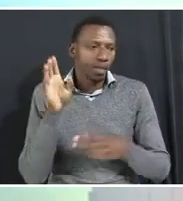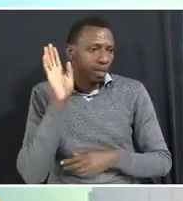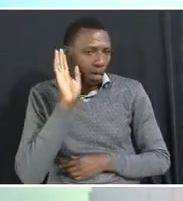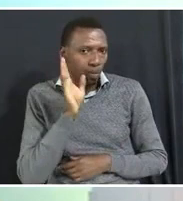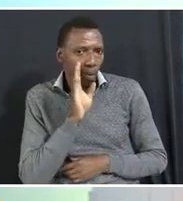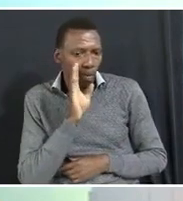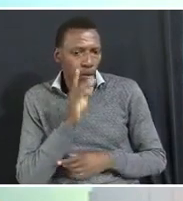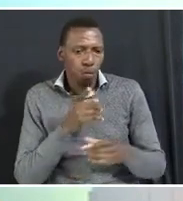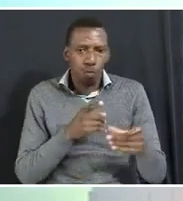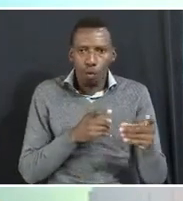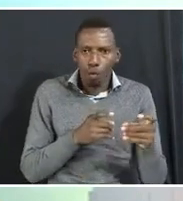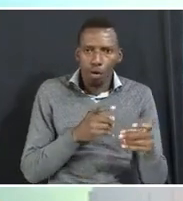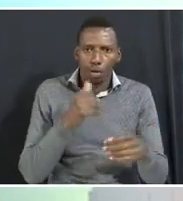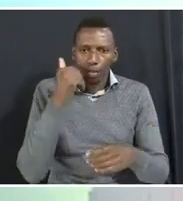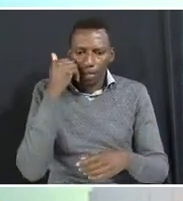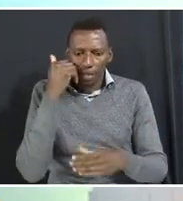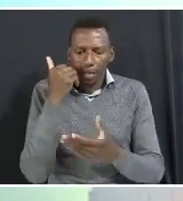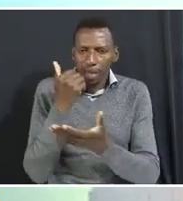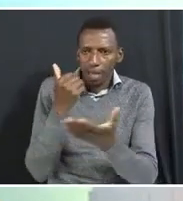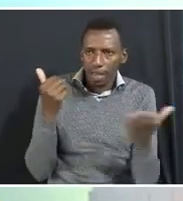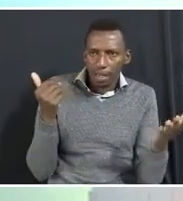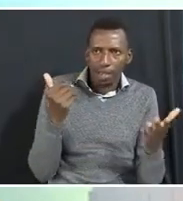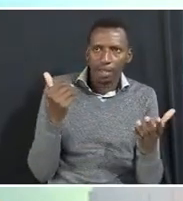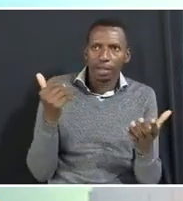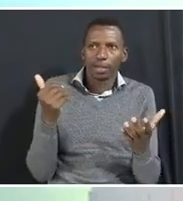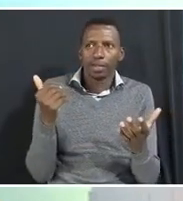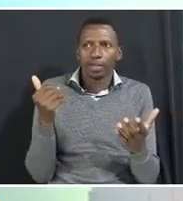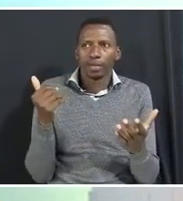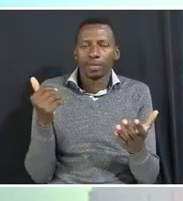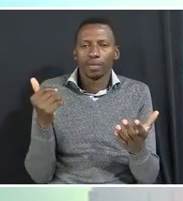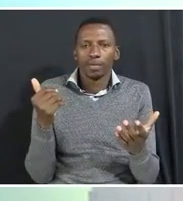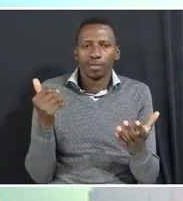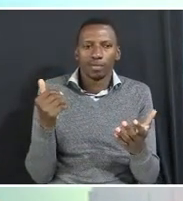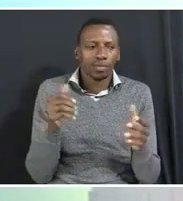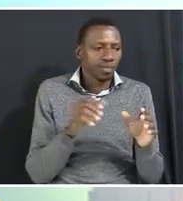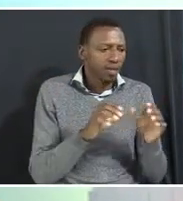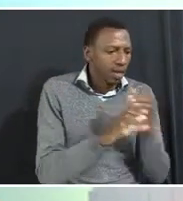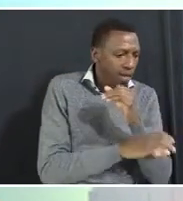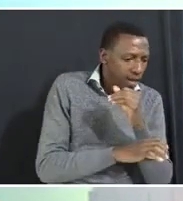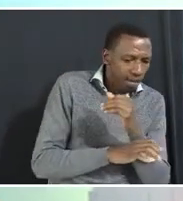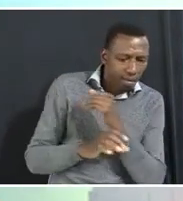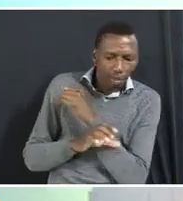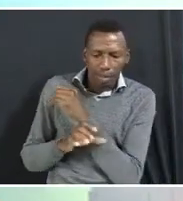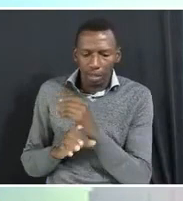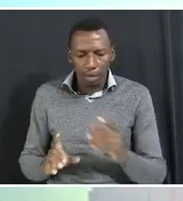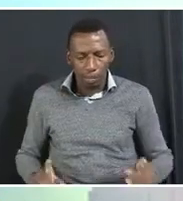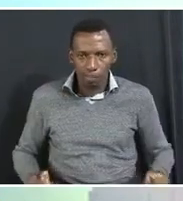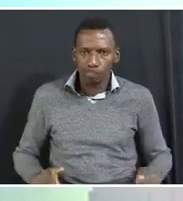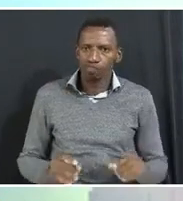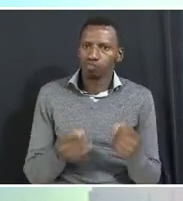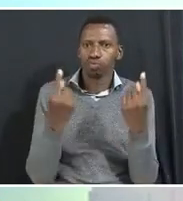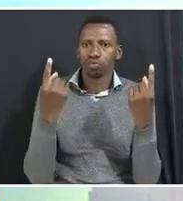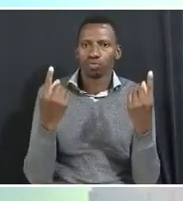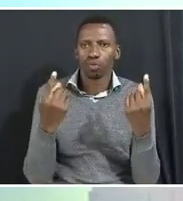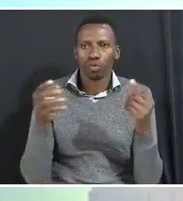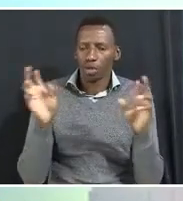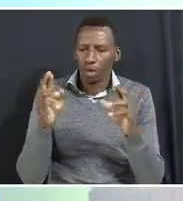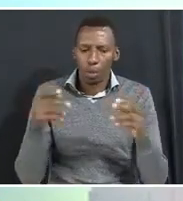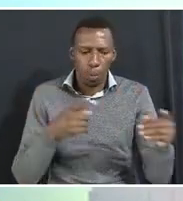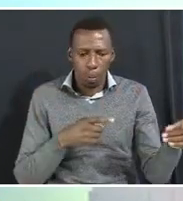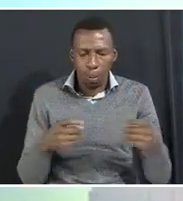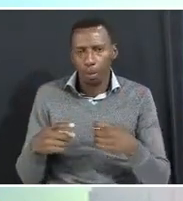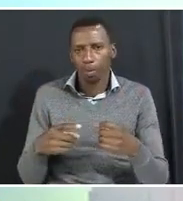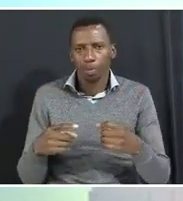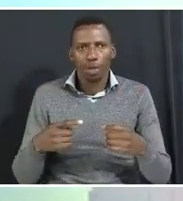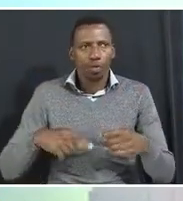war, there will be sickness, nation raising up against nations. And he continues to speak about many of the things that